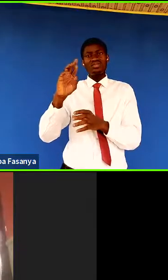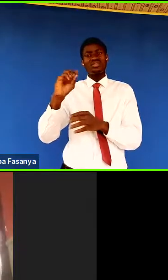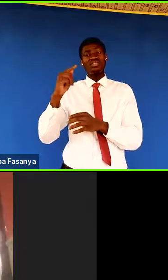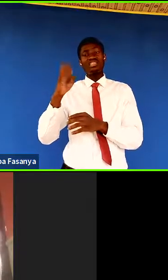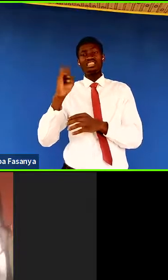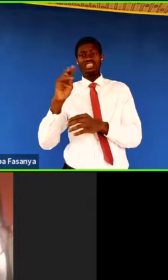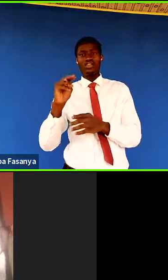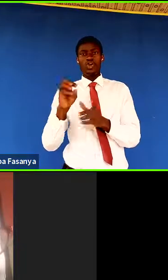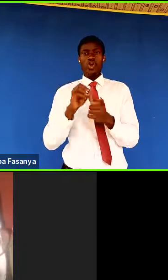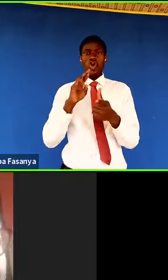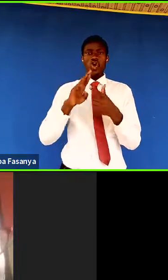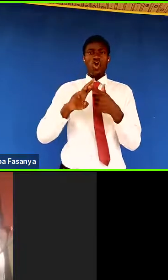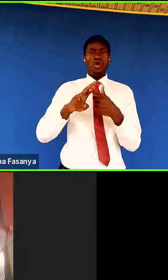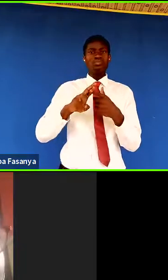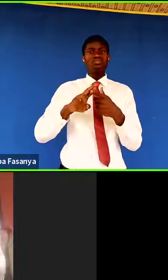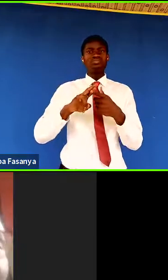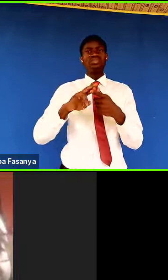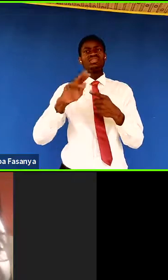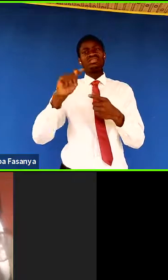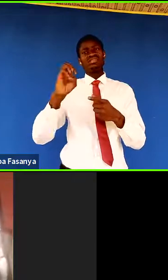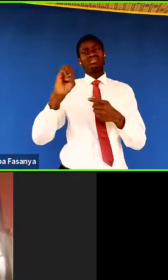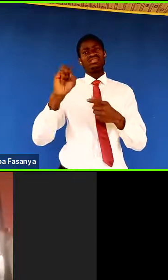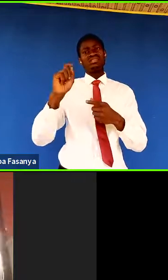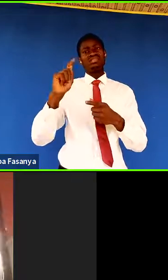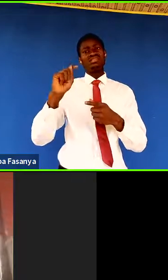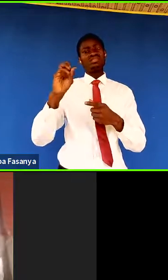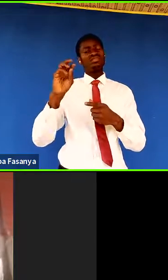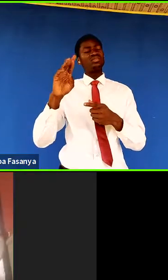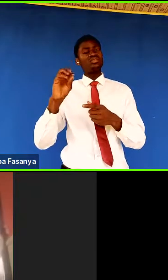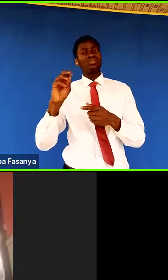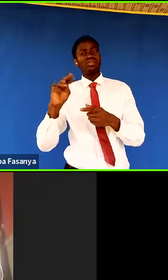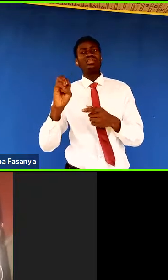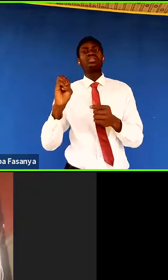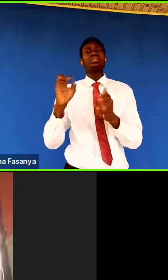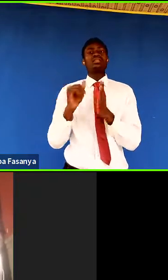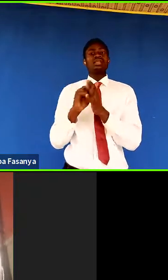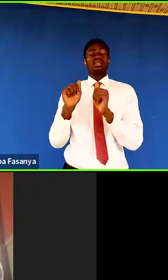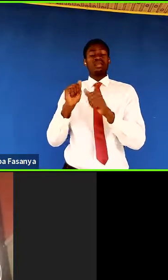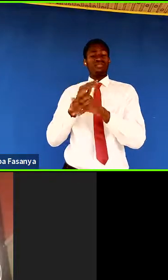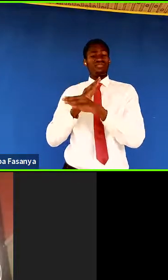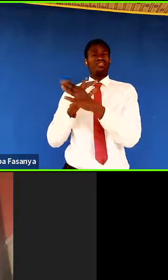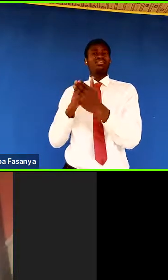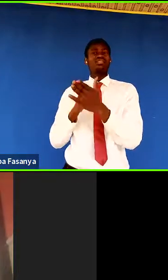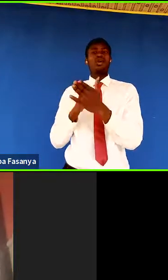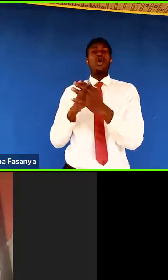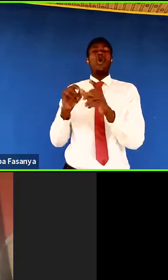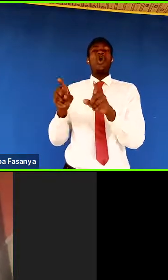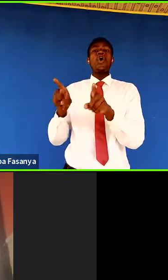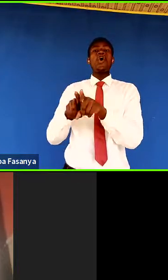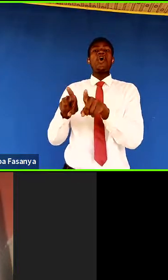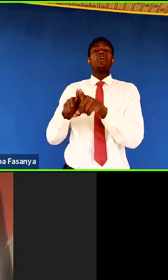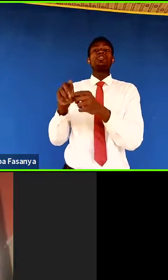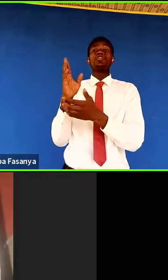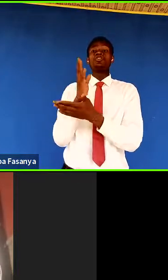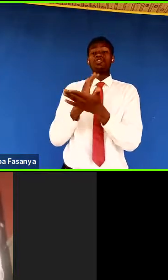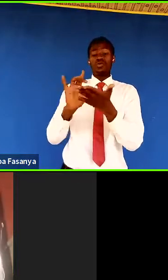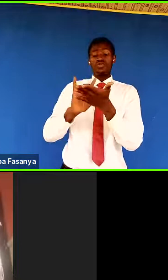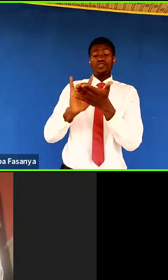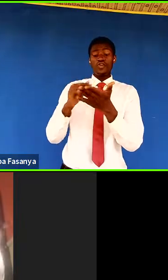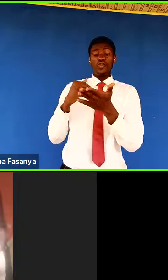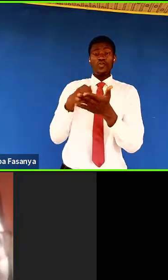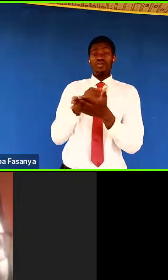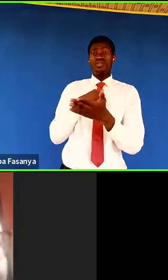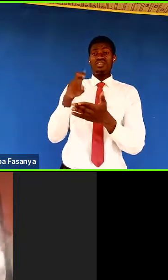medications that we use for the treatment of some of these, for some psychiatric conditions and depression can